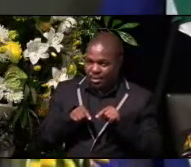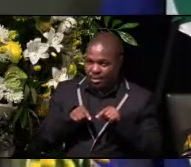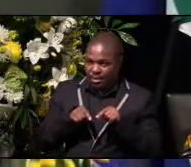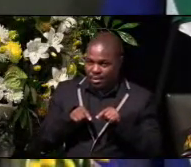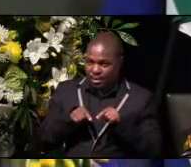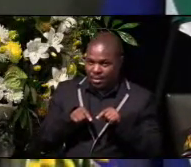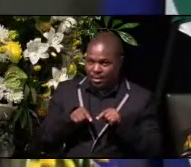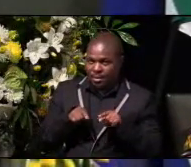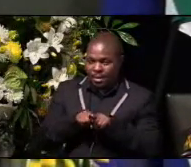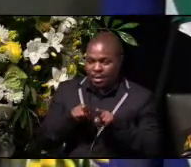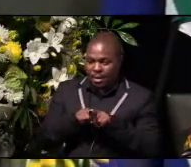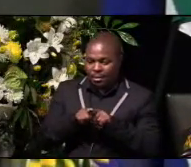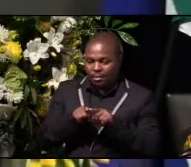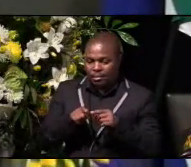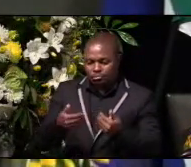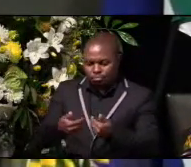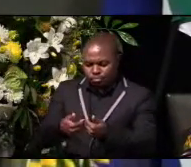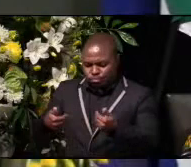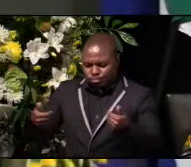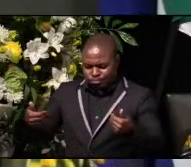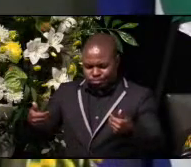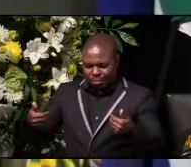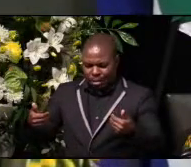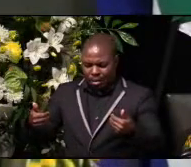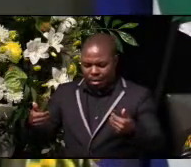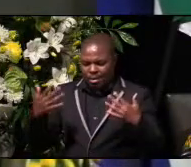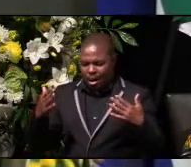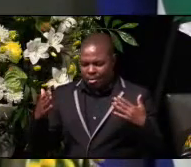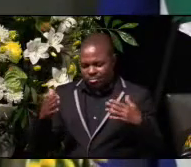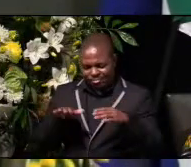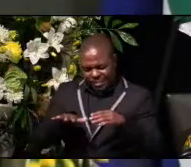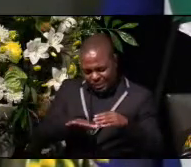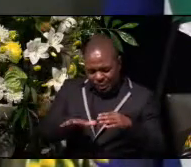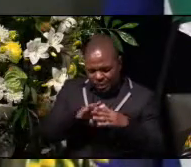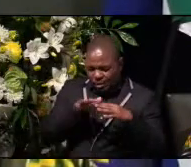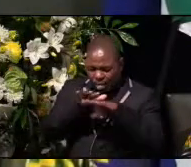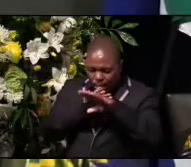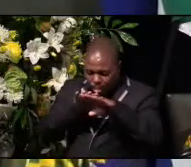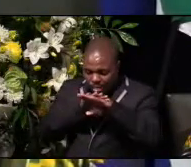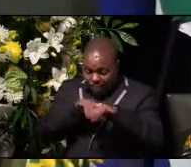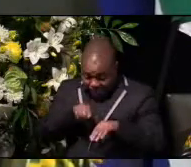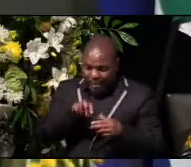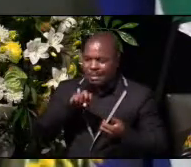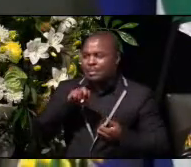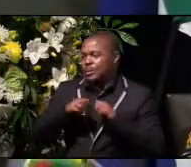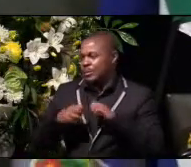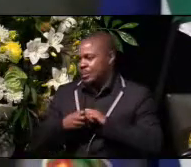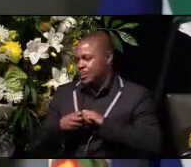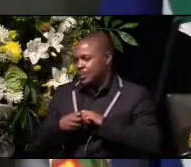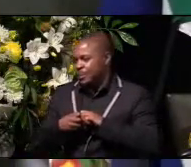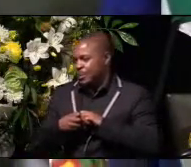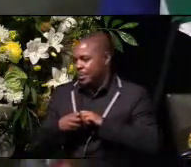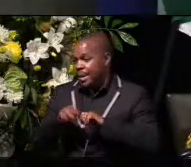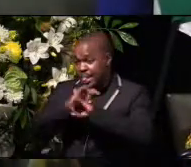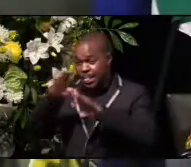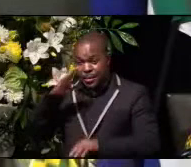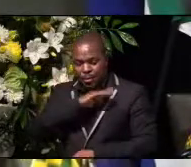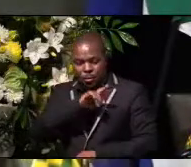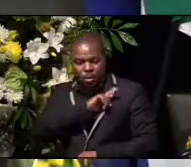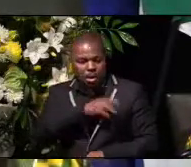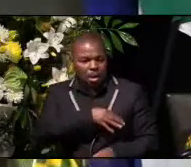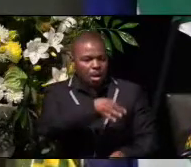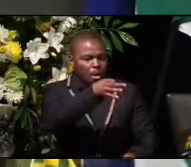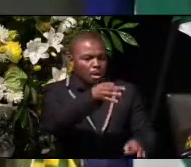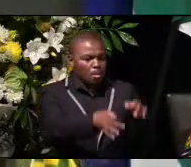that space between the two have become so blurt is part of our problem um is because politicians